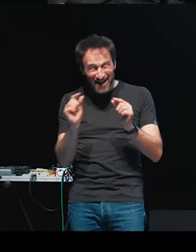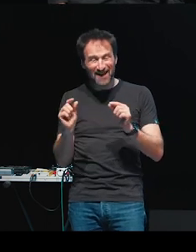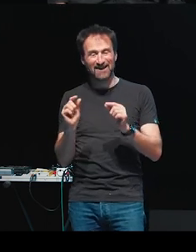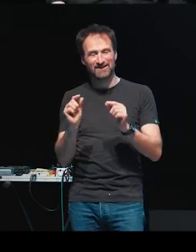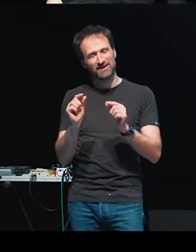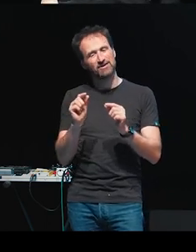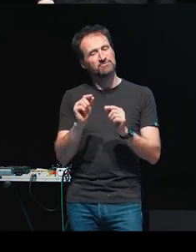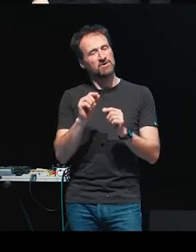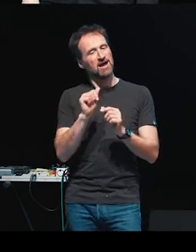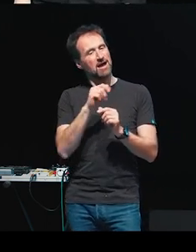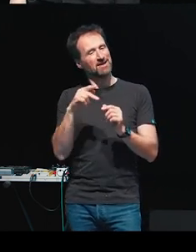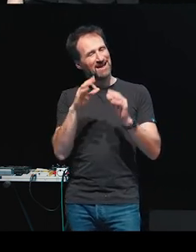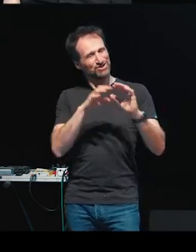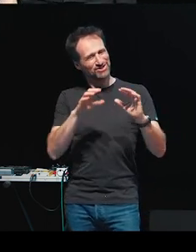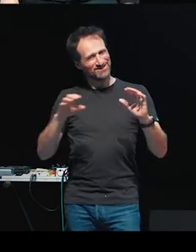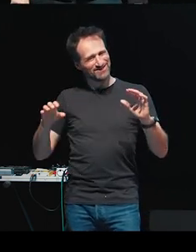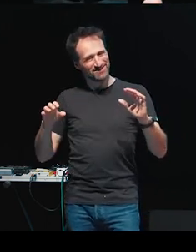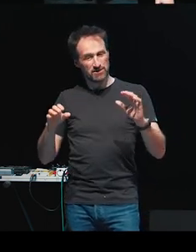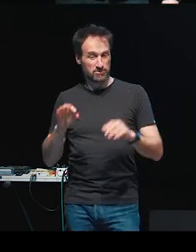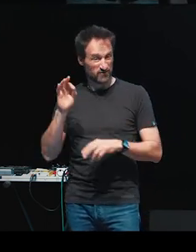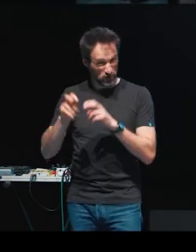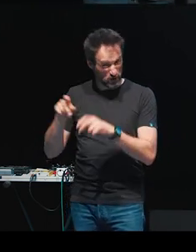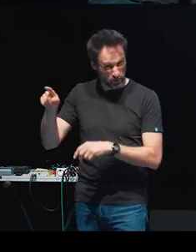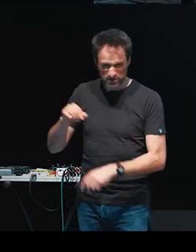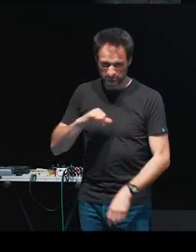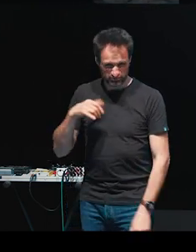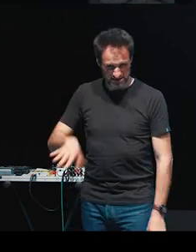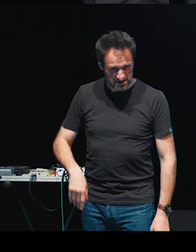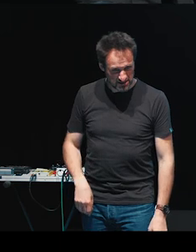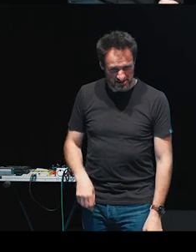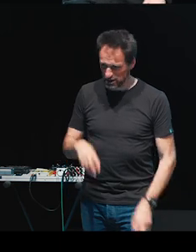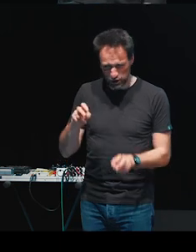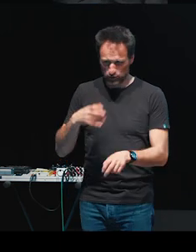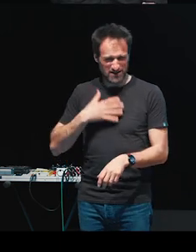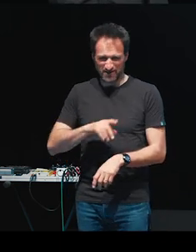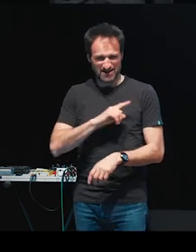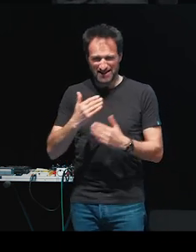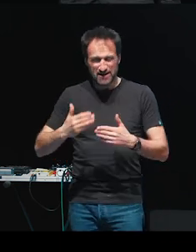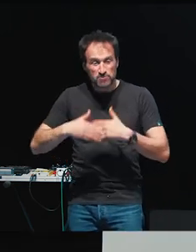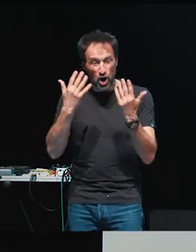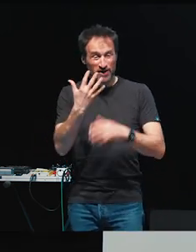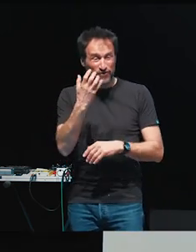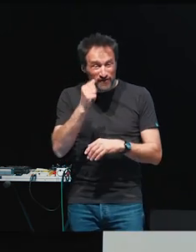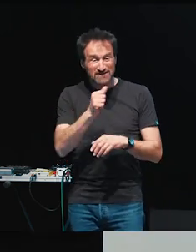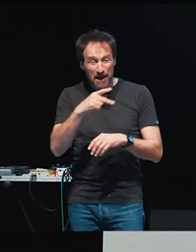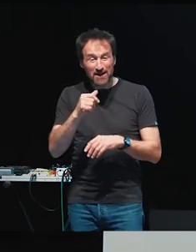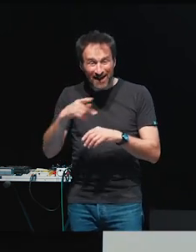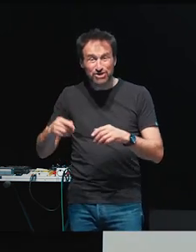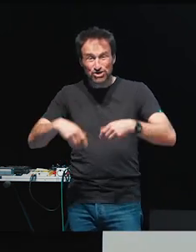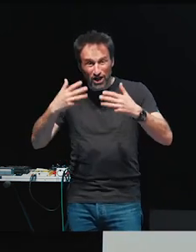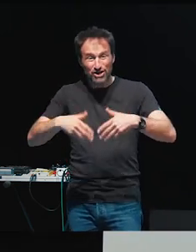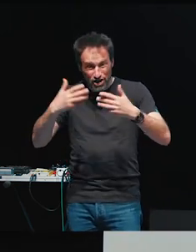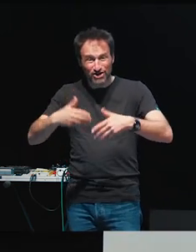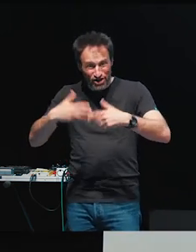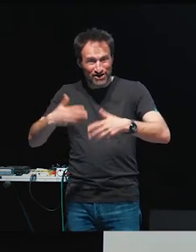is not. The user is not interested in starting 50 applications every morning, and so we need to present